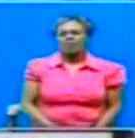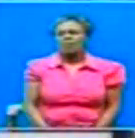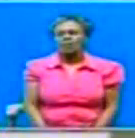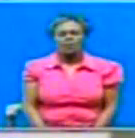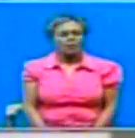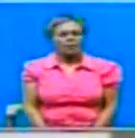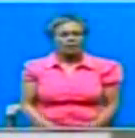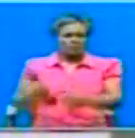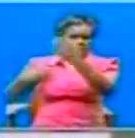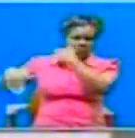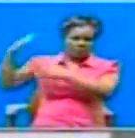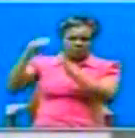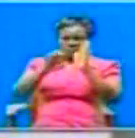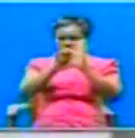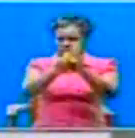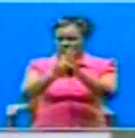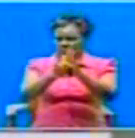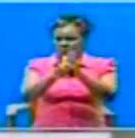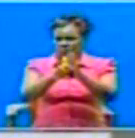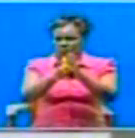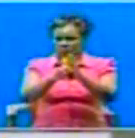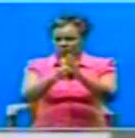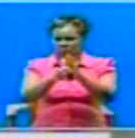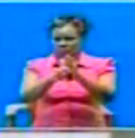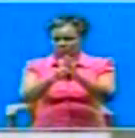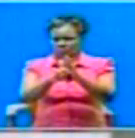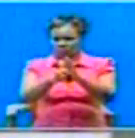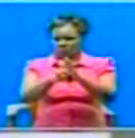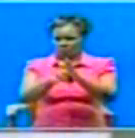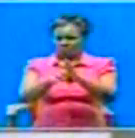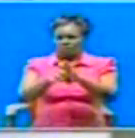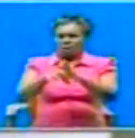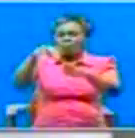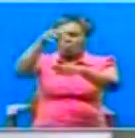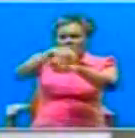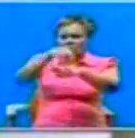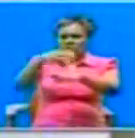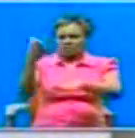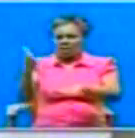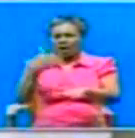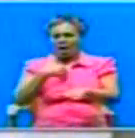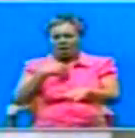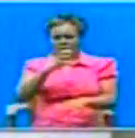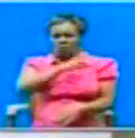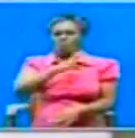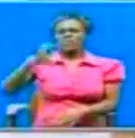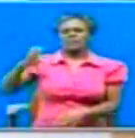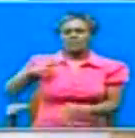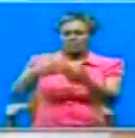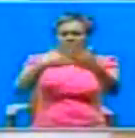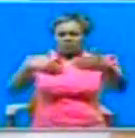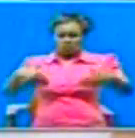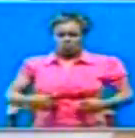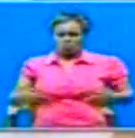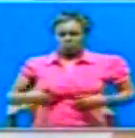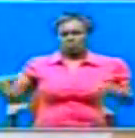radicalization for example if you look at Safa in ki there were existing committees before the youth came